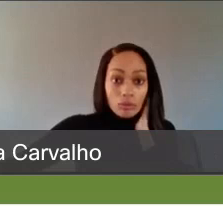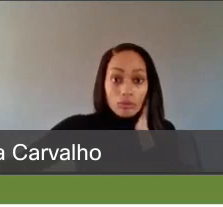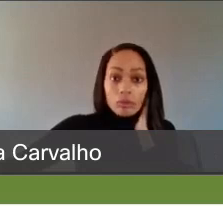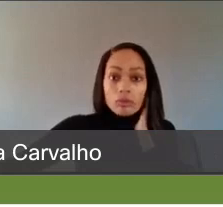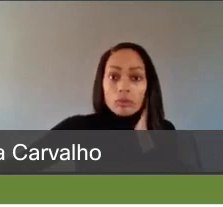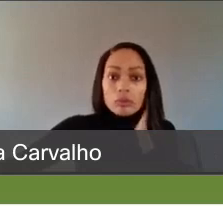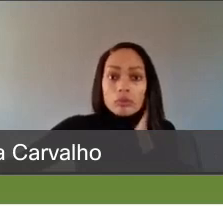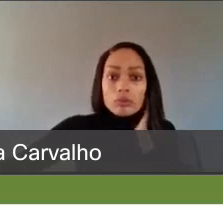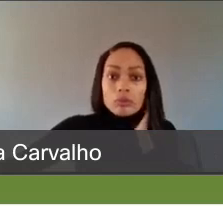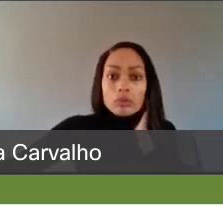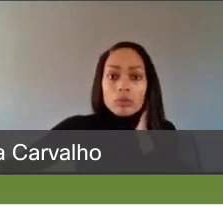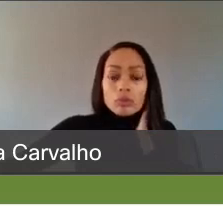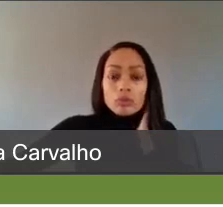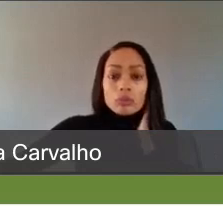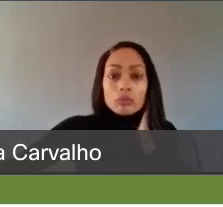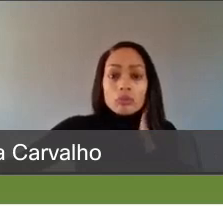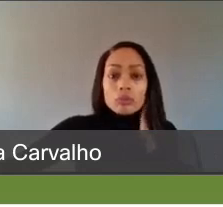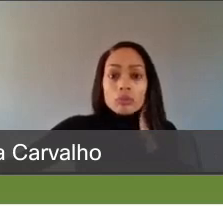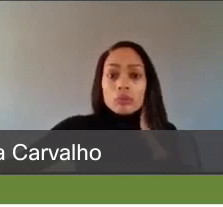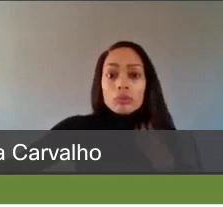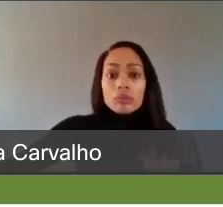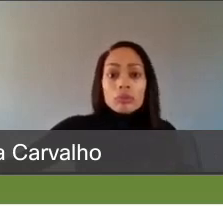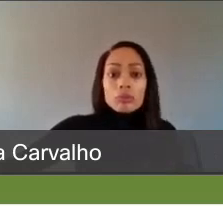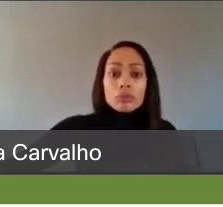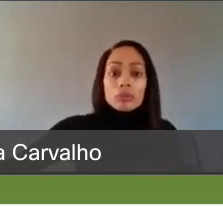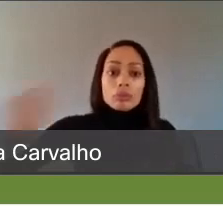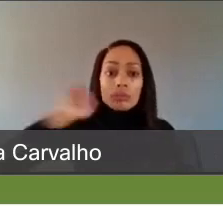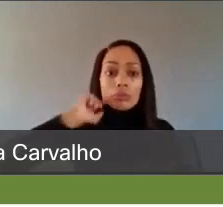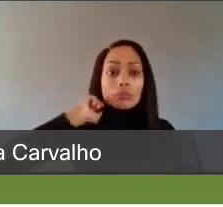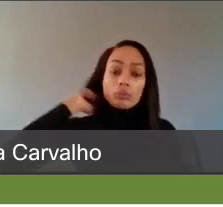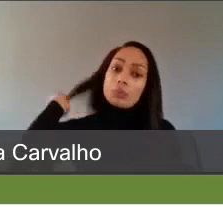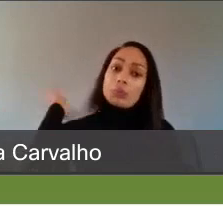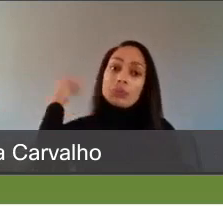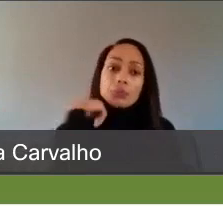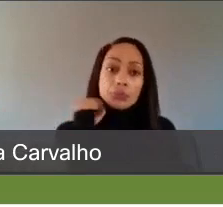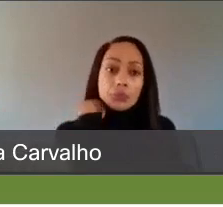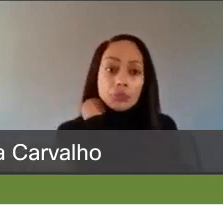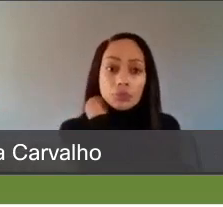that. Really important question. And what I would say to you is that my